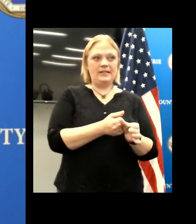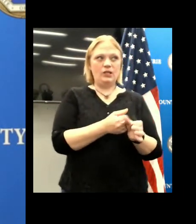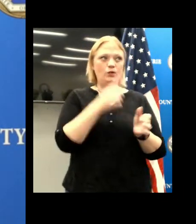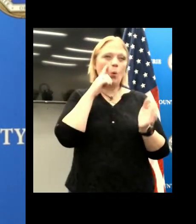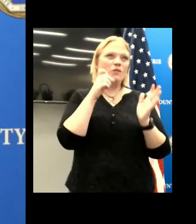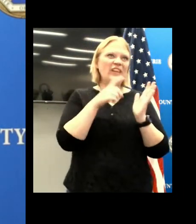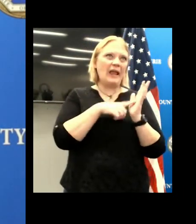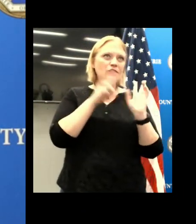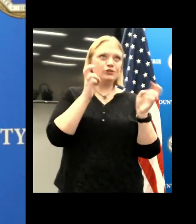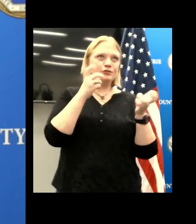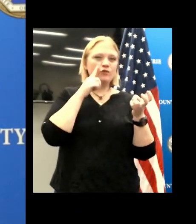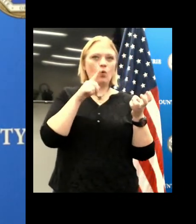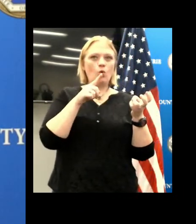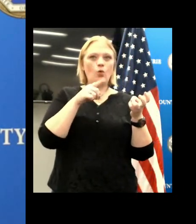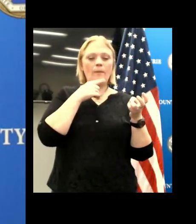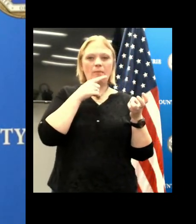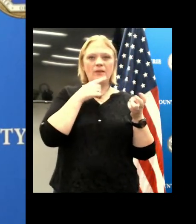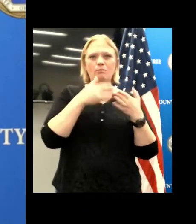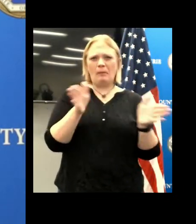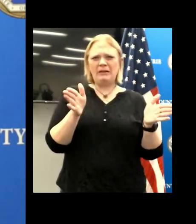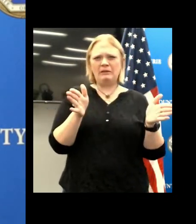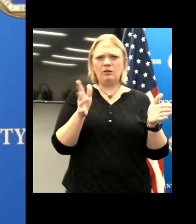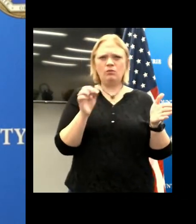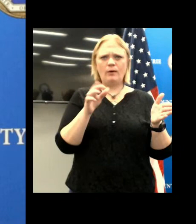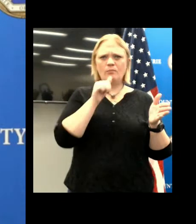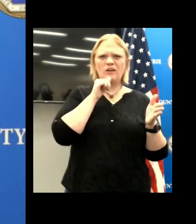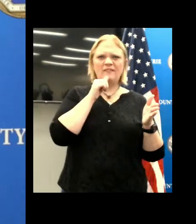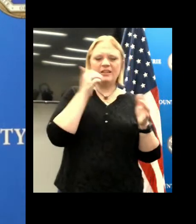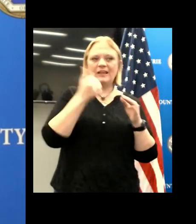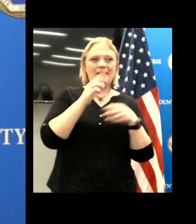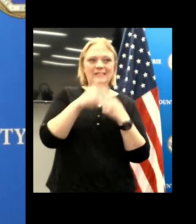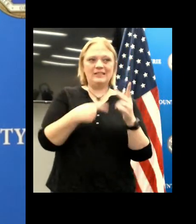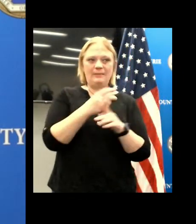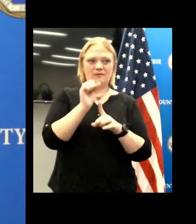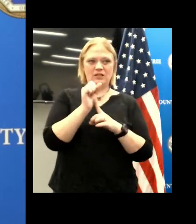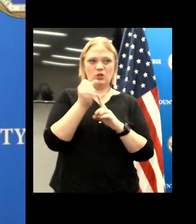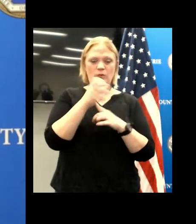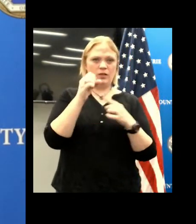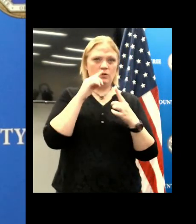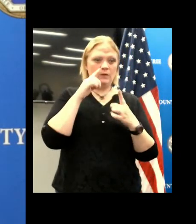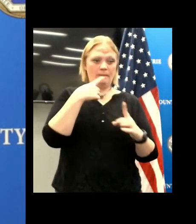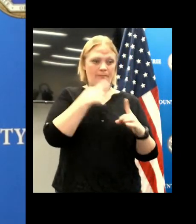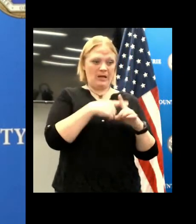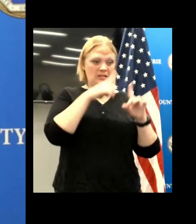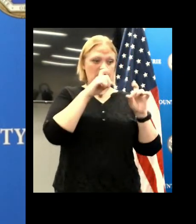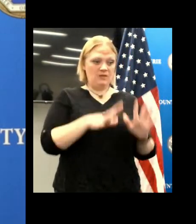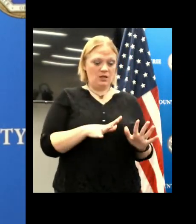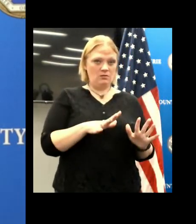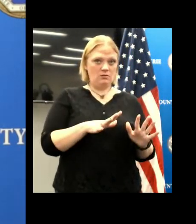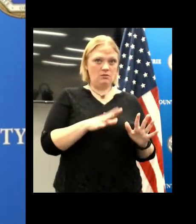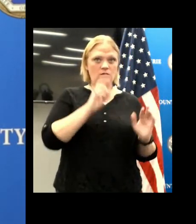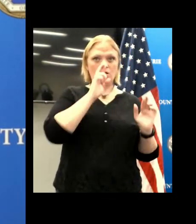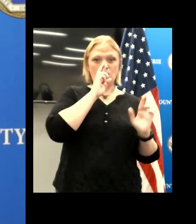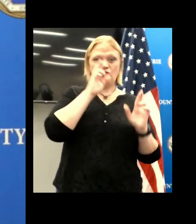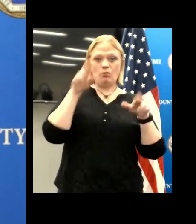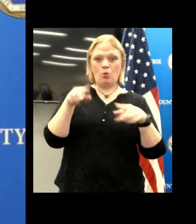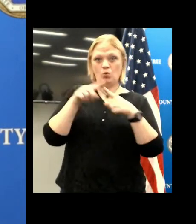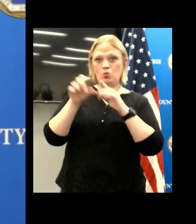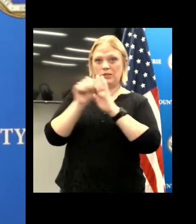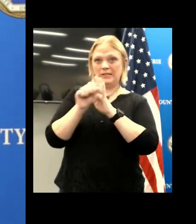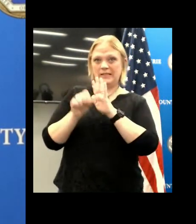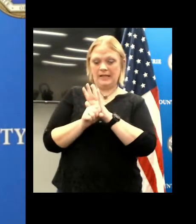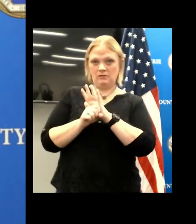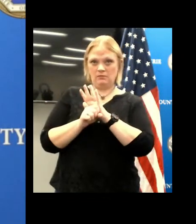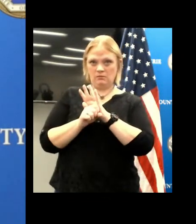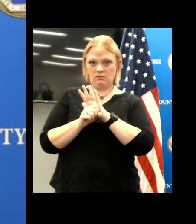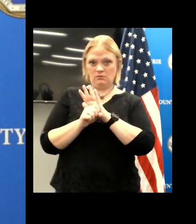notification for public, private schools, any type of situation. So there's a positive test that gets reported to the state